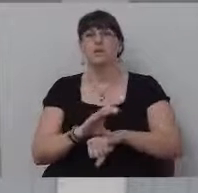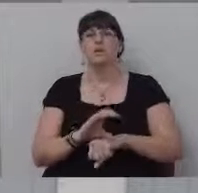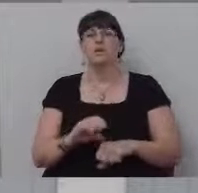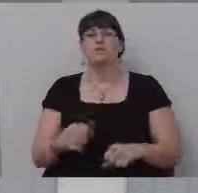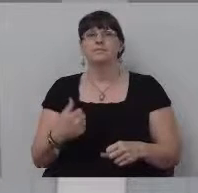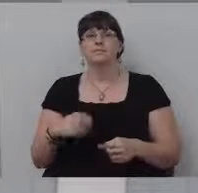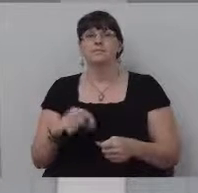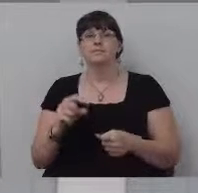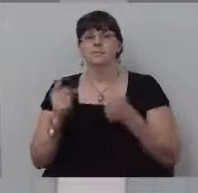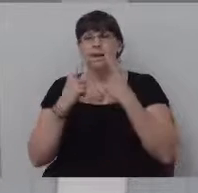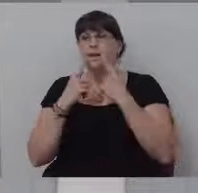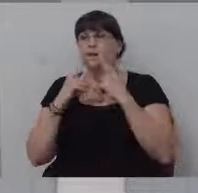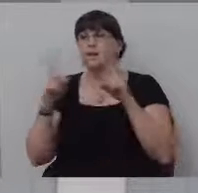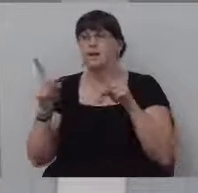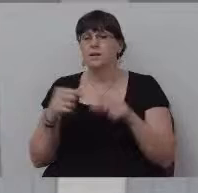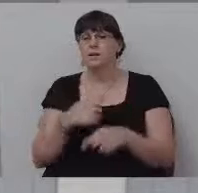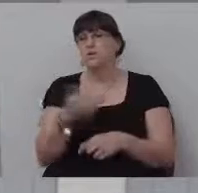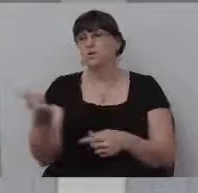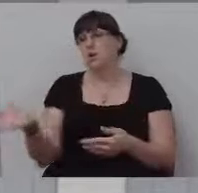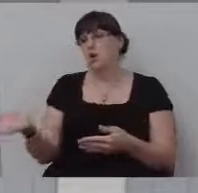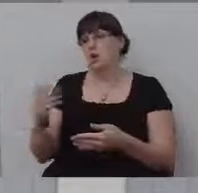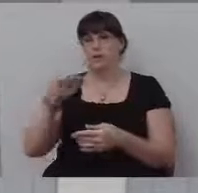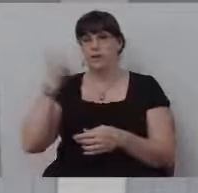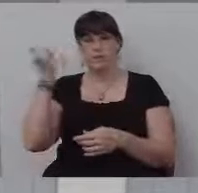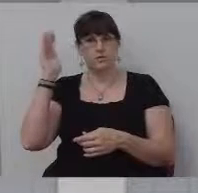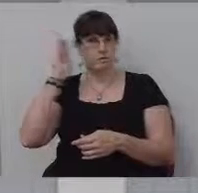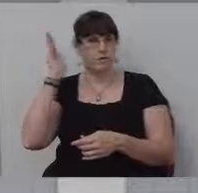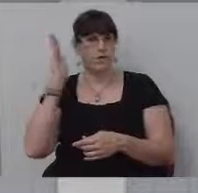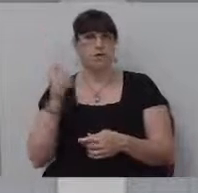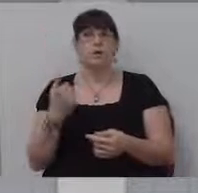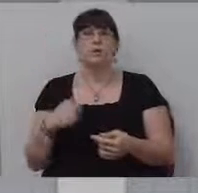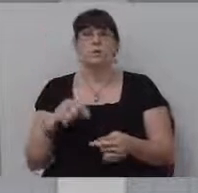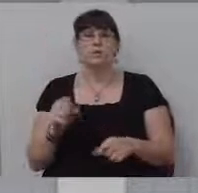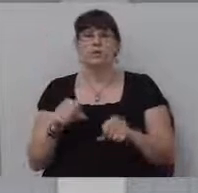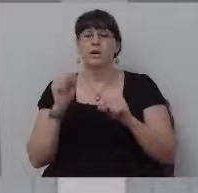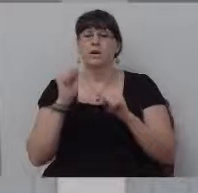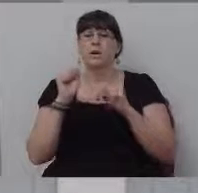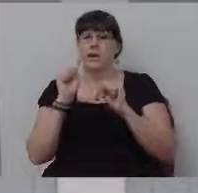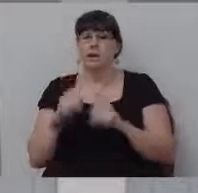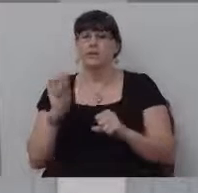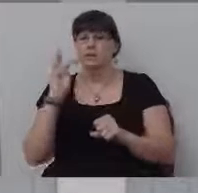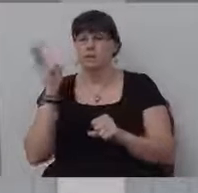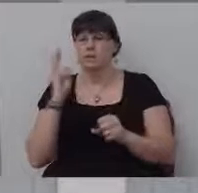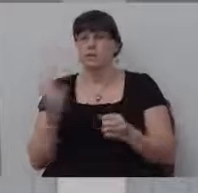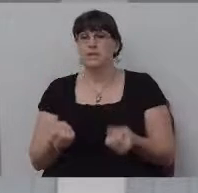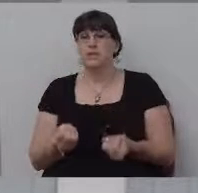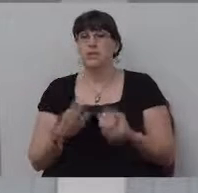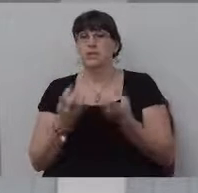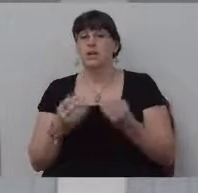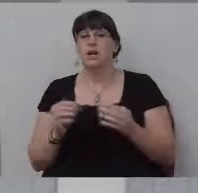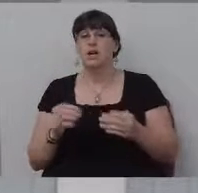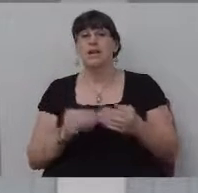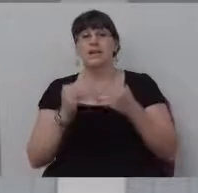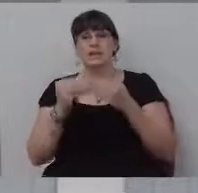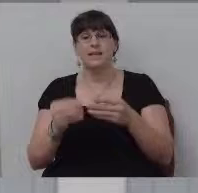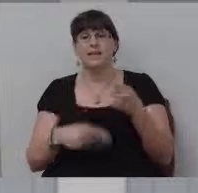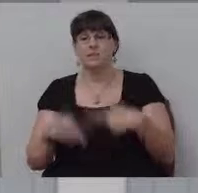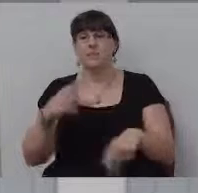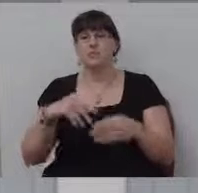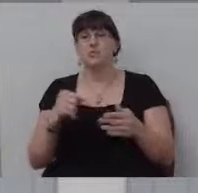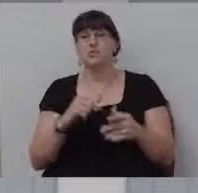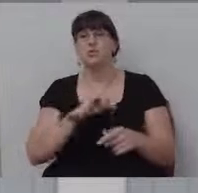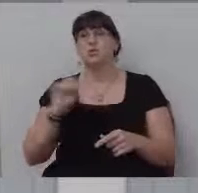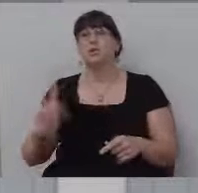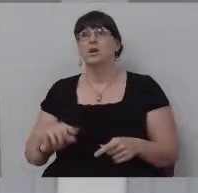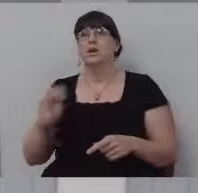our crew was there, and they would hear what we were talking about and so forth. We got to lead several, witness to a lot of people, and lead several to the Lord. One of the people that we loved to the